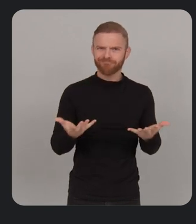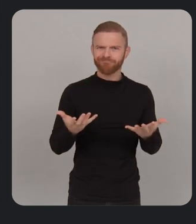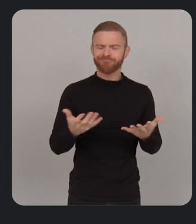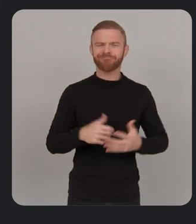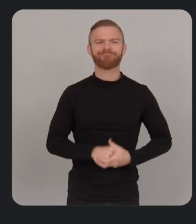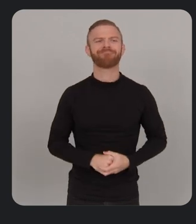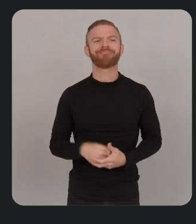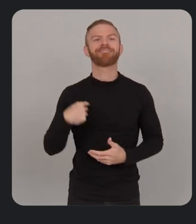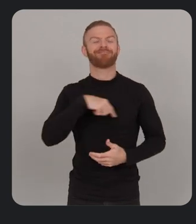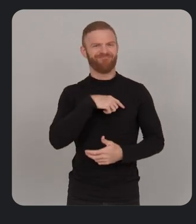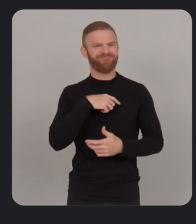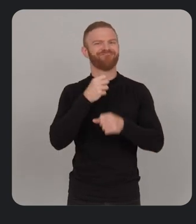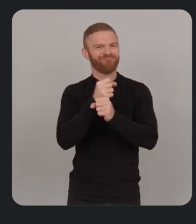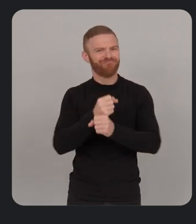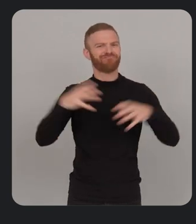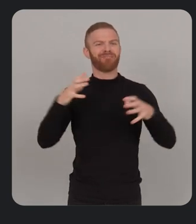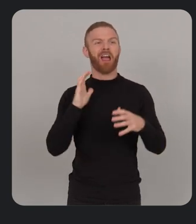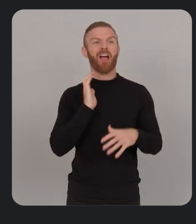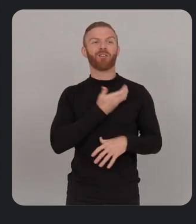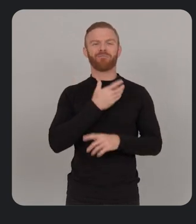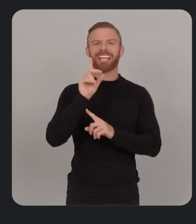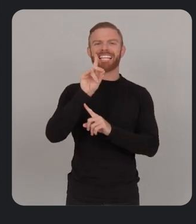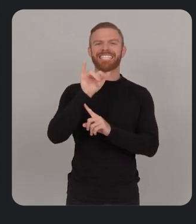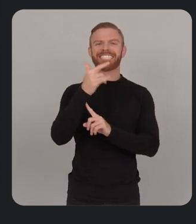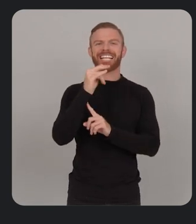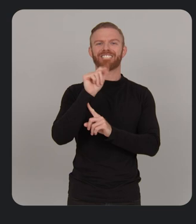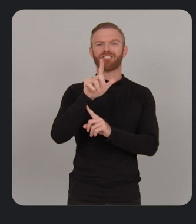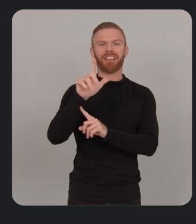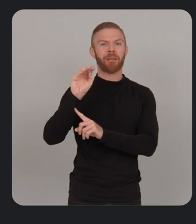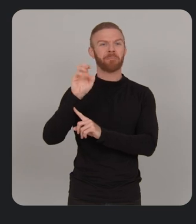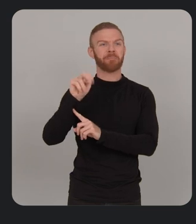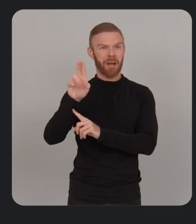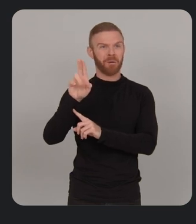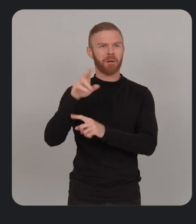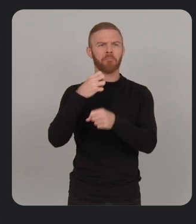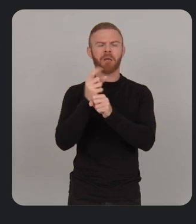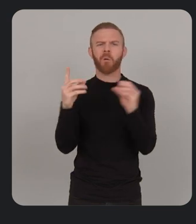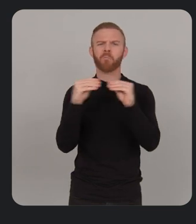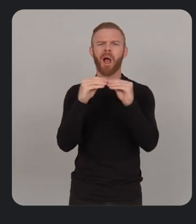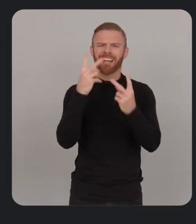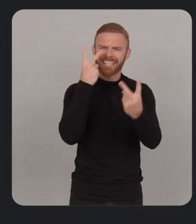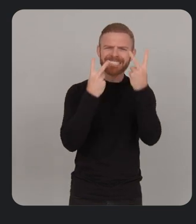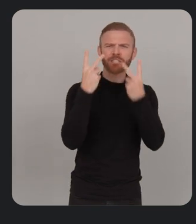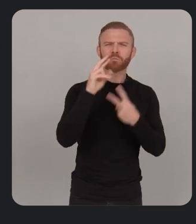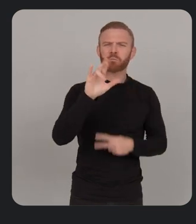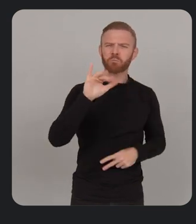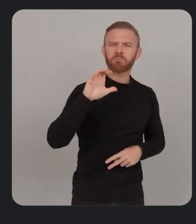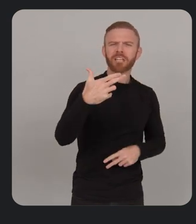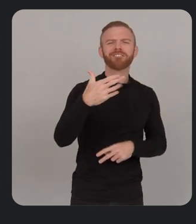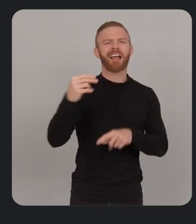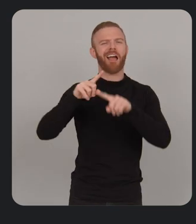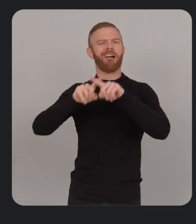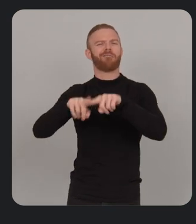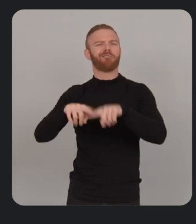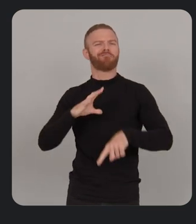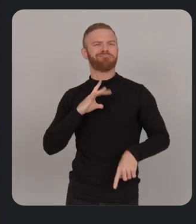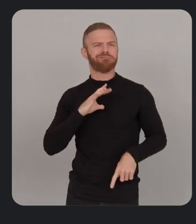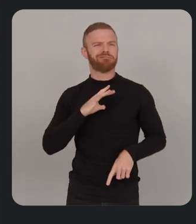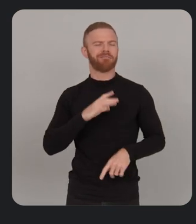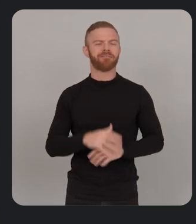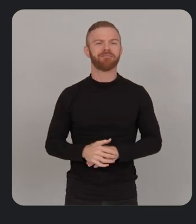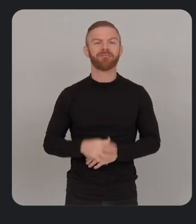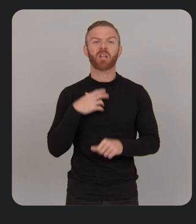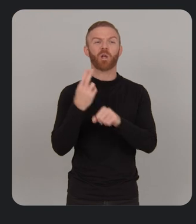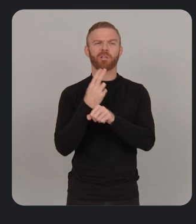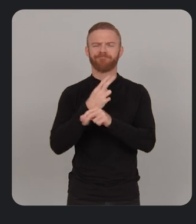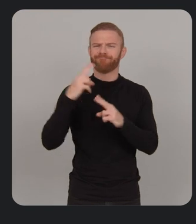That's why we're expanding our coverage of digital menus and making them more visually rich and reliable. To do this, we